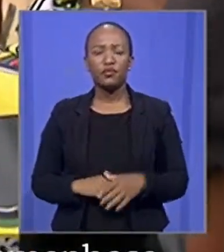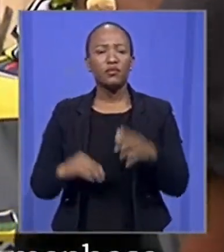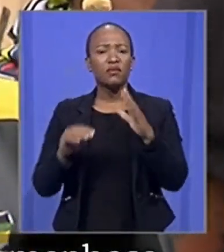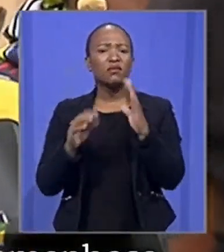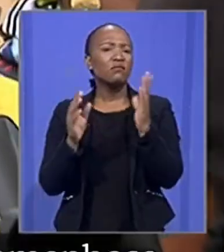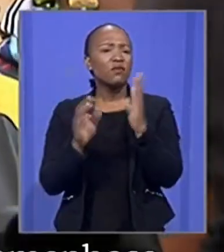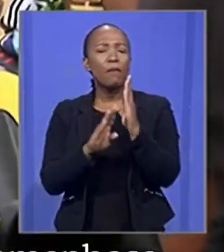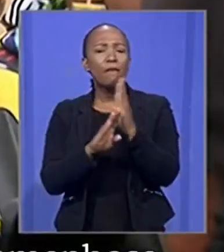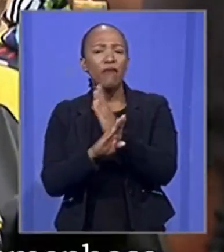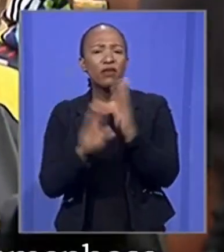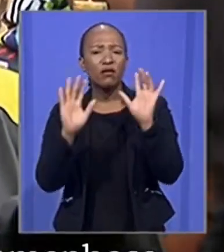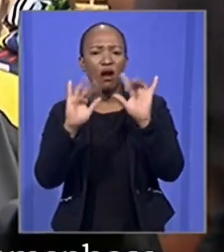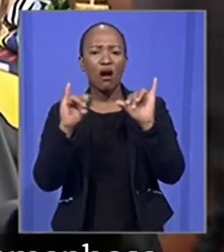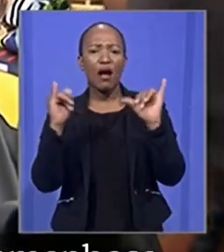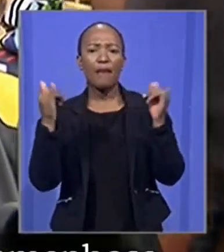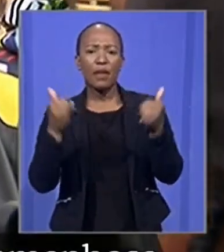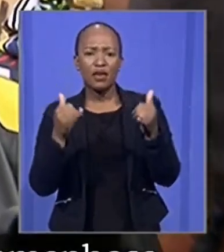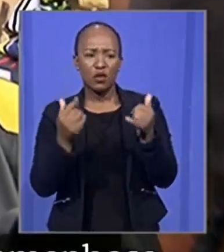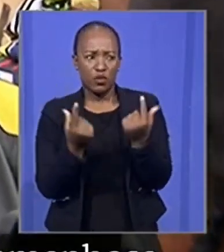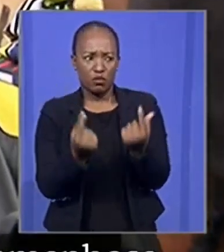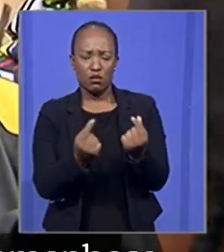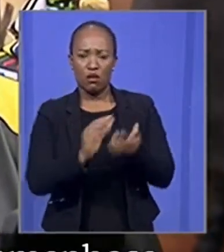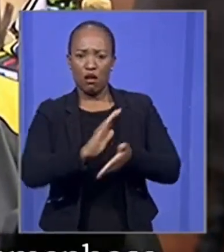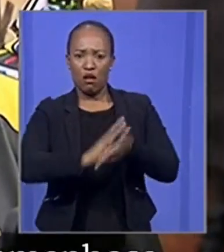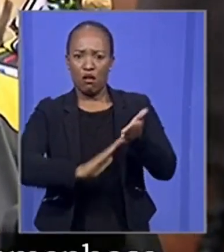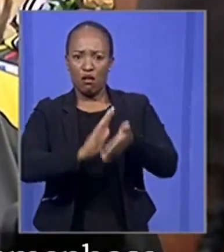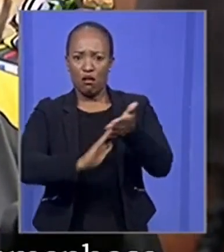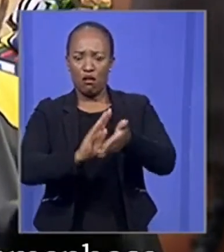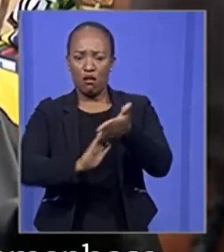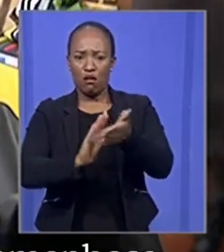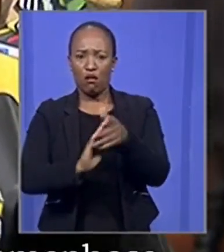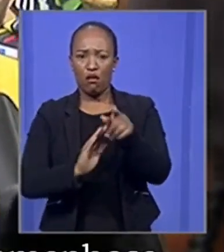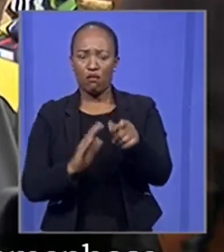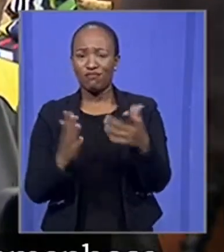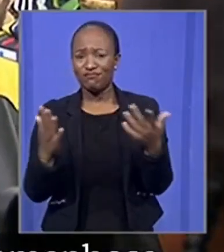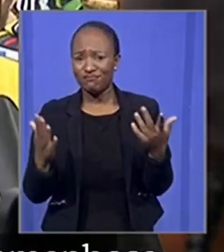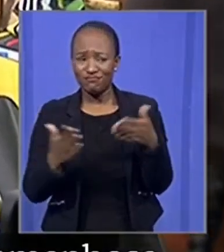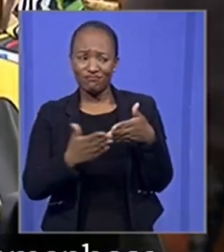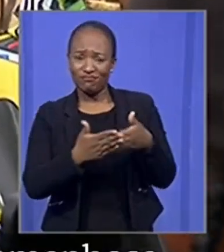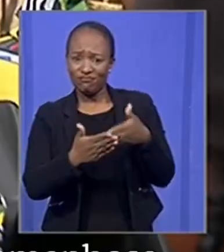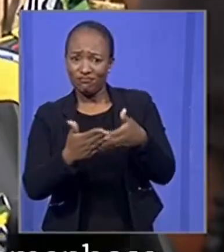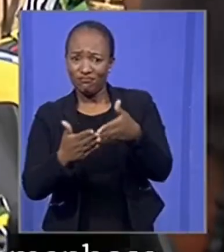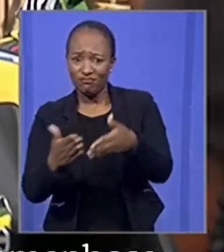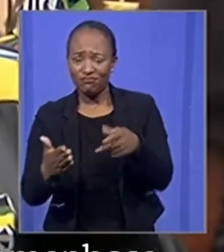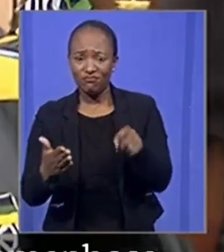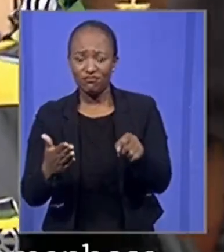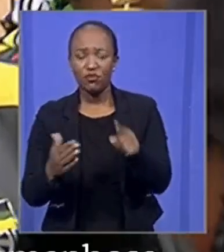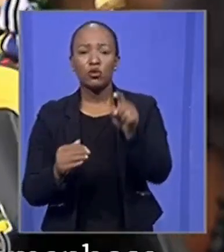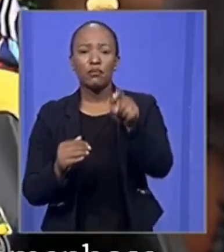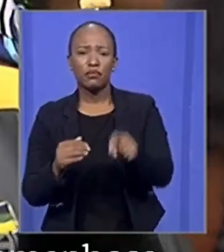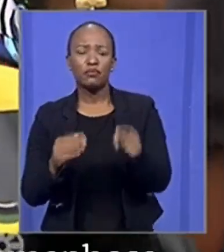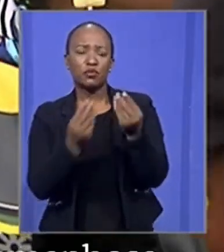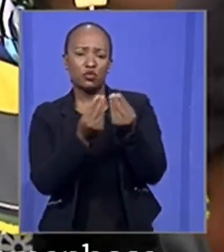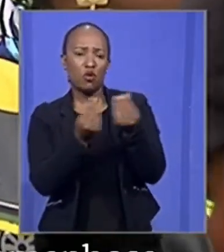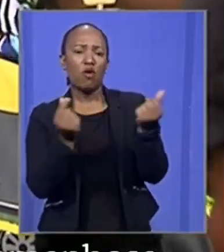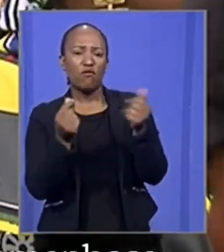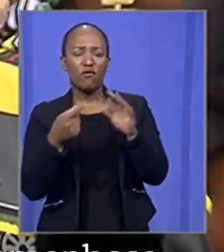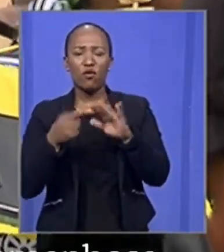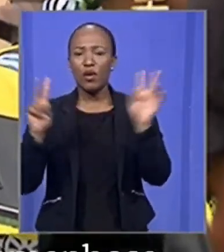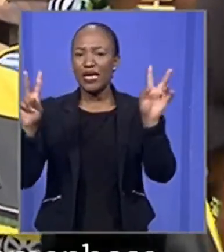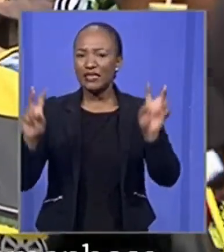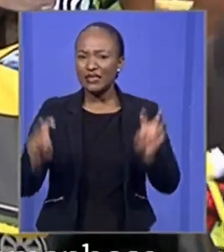attracting investment. We are dealing with those impediments that we need to address, like electricity,